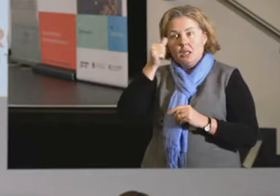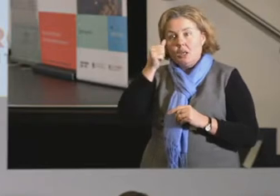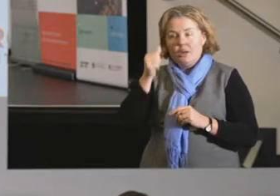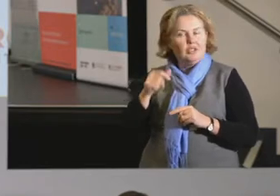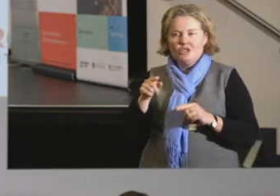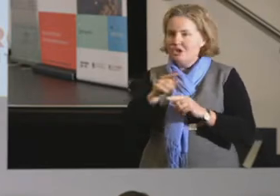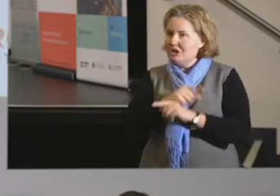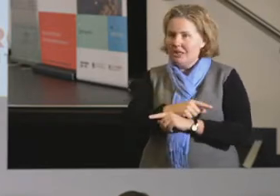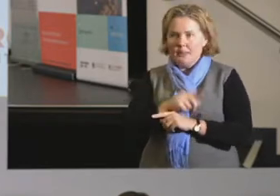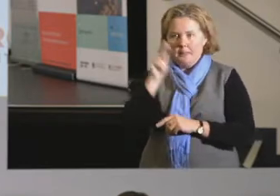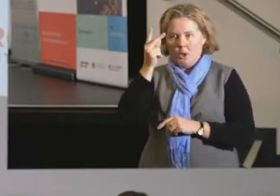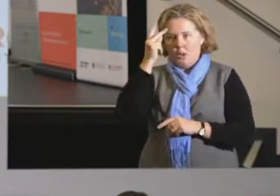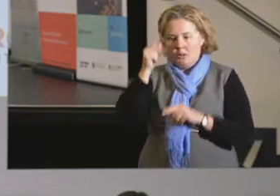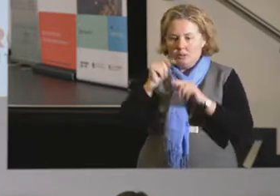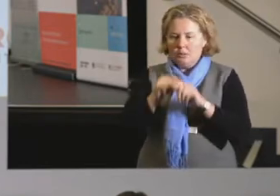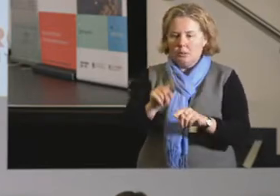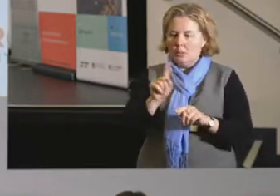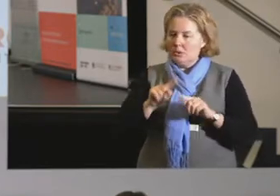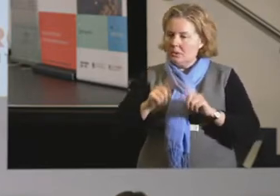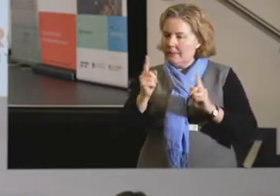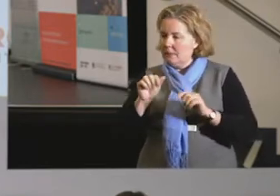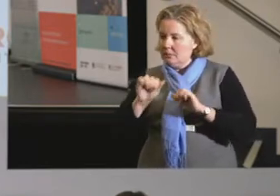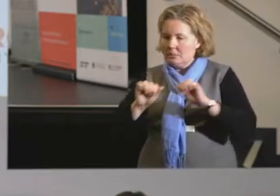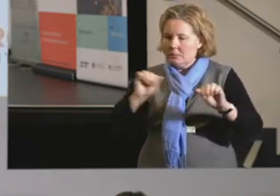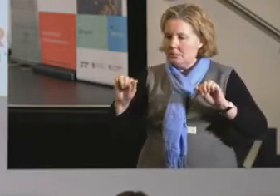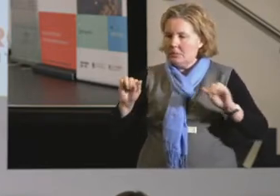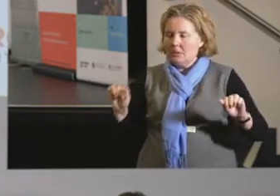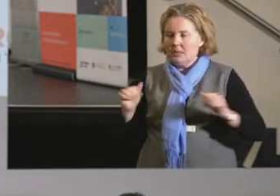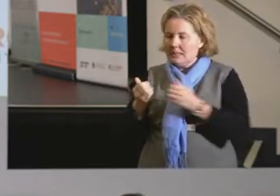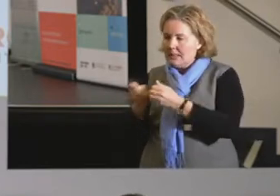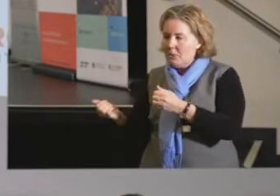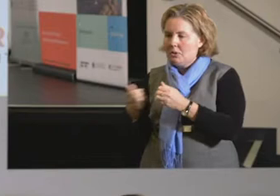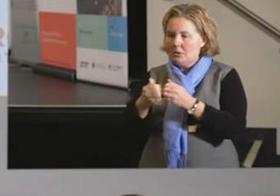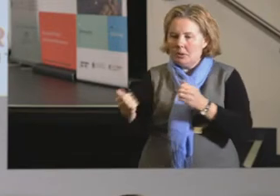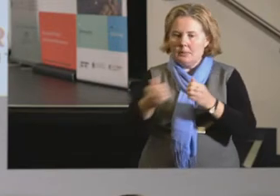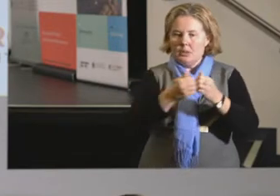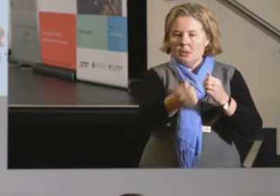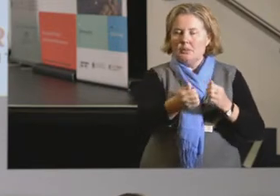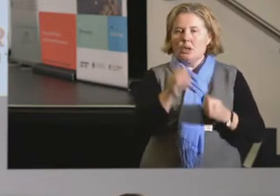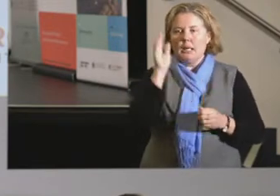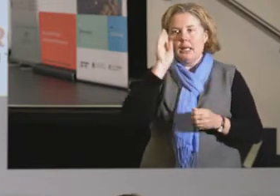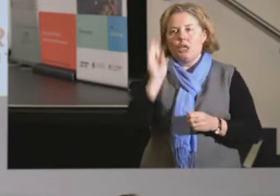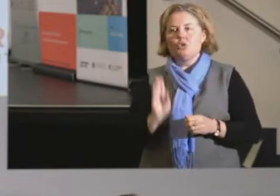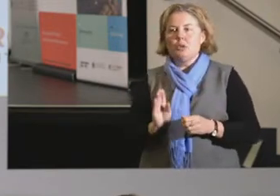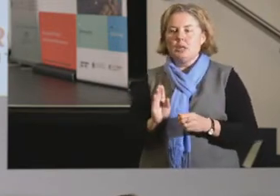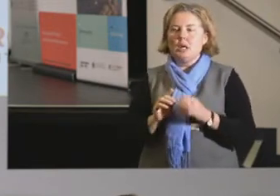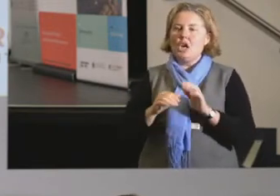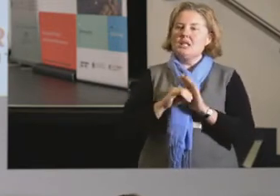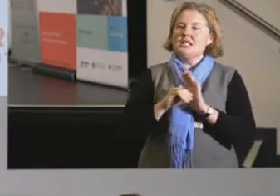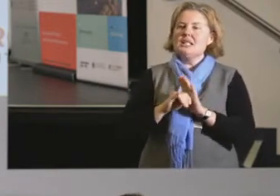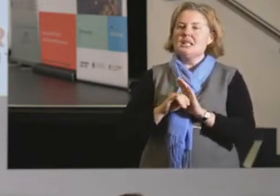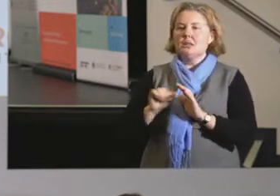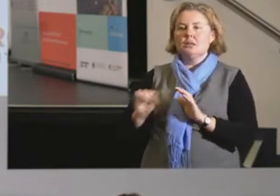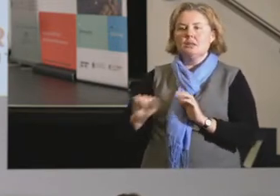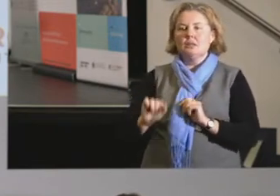politics which is based around these different and increasingly separate, fragmented identities. And I